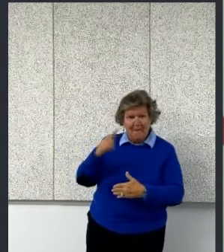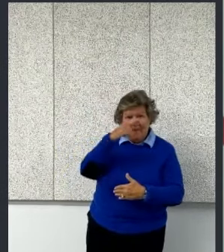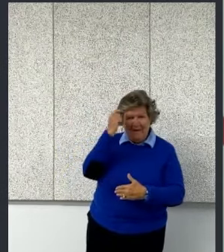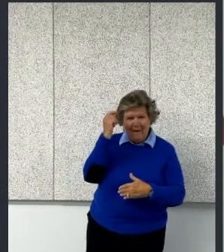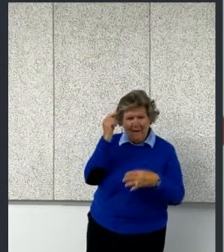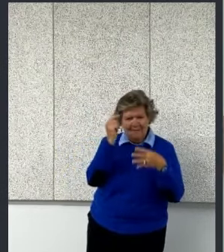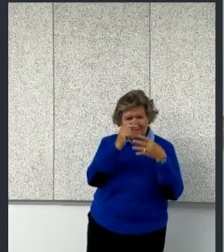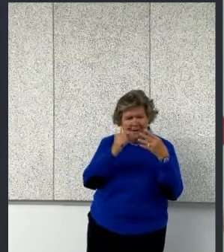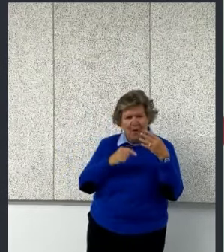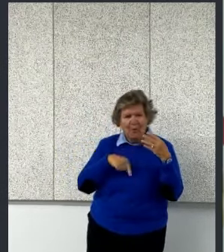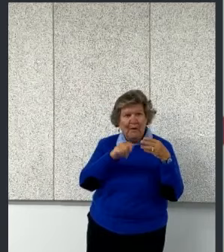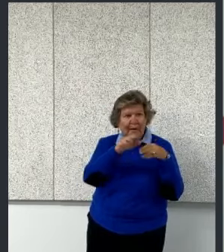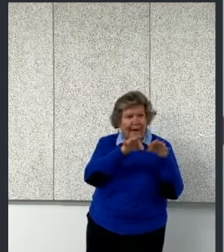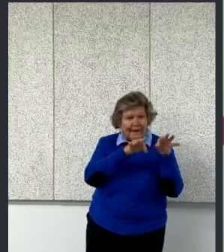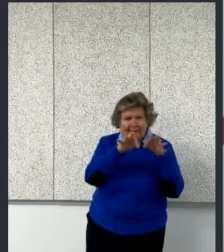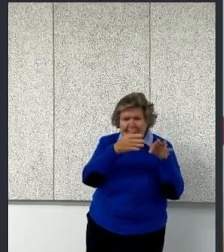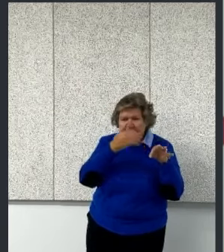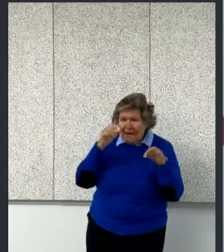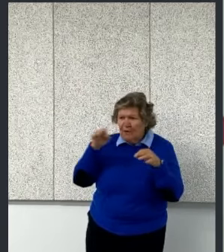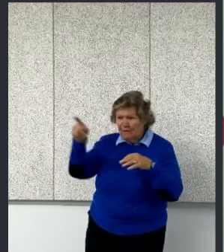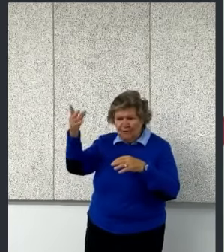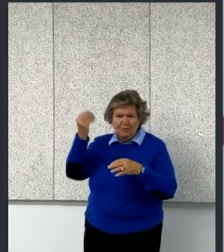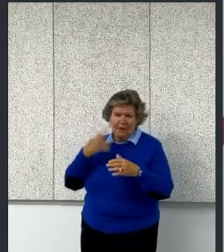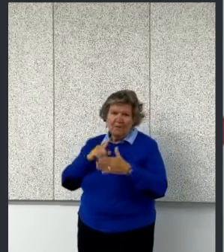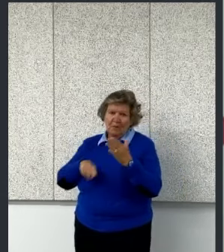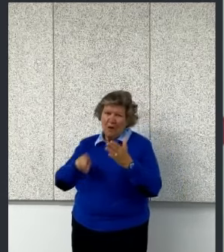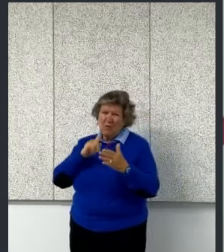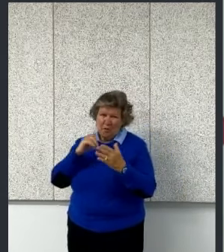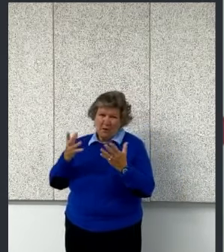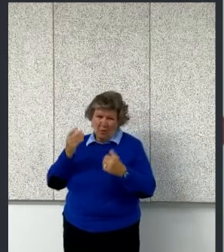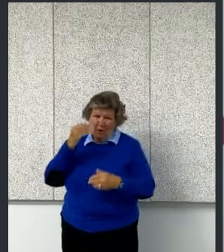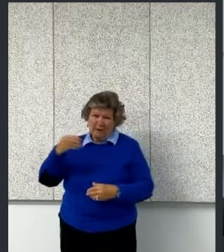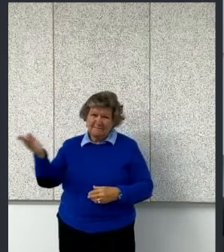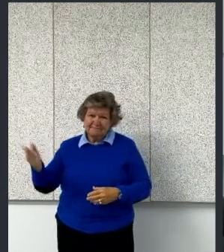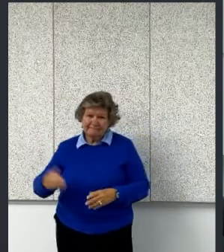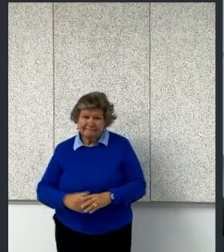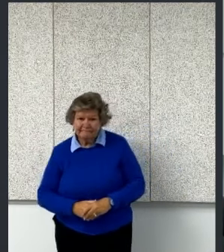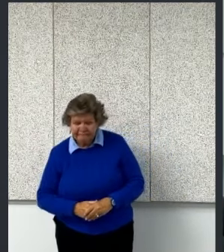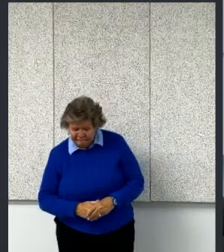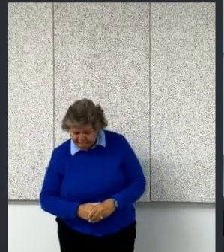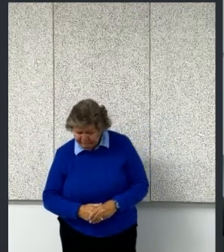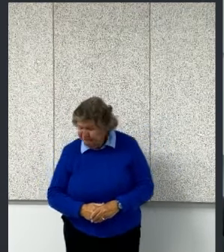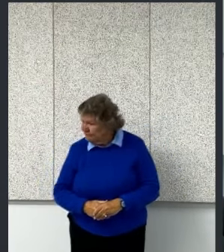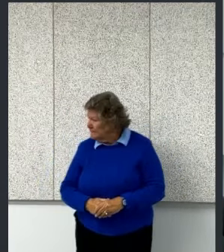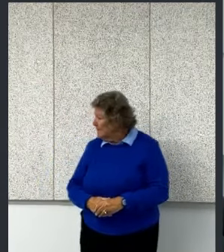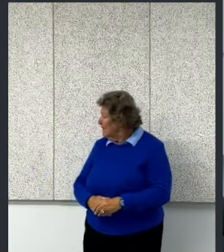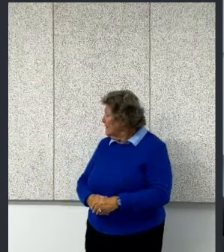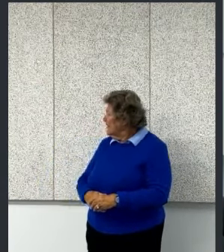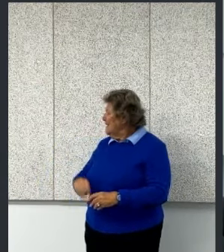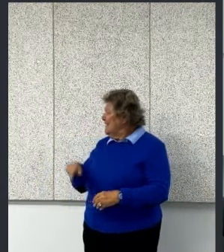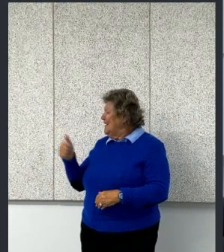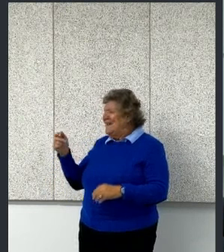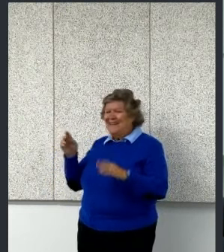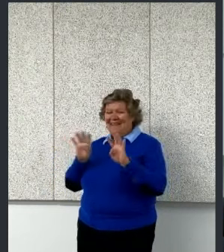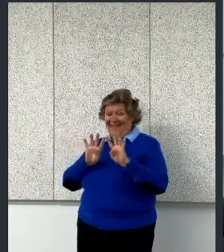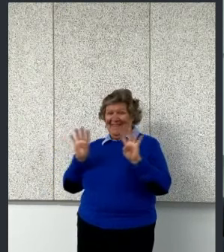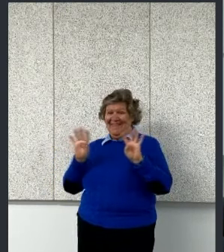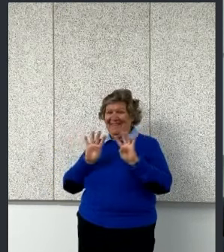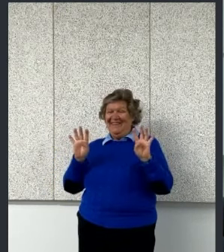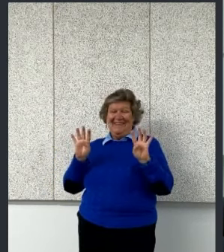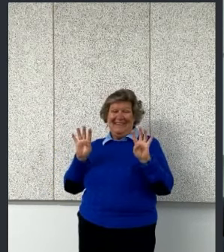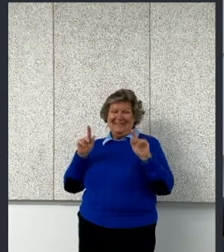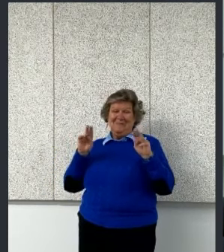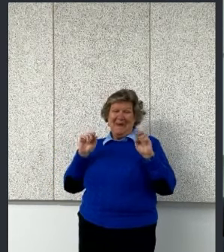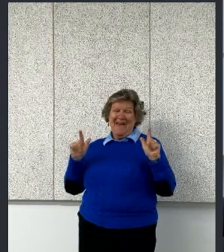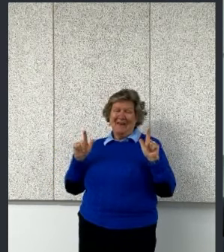we've learned from how you're handling these situations on a day-to-day basis. Yeah, I think remember that these people are your advocates